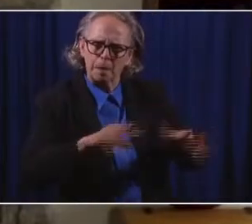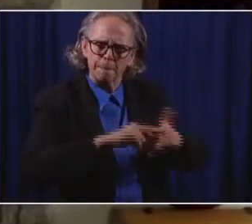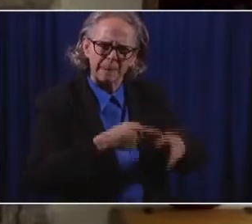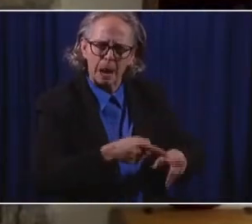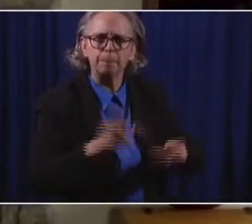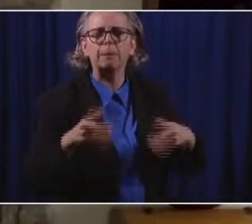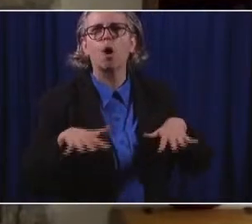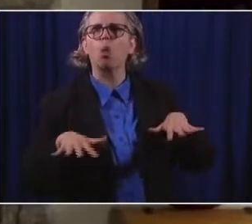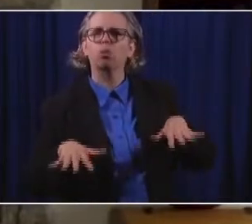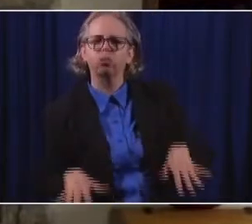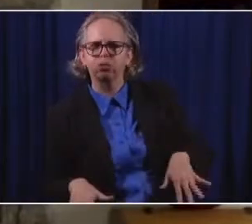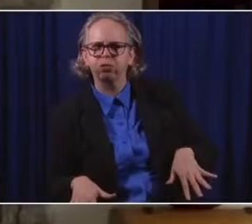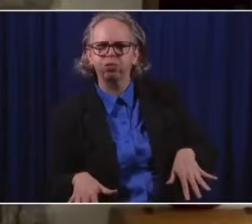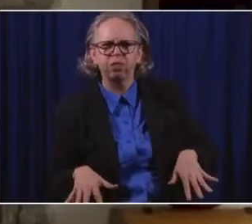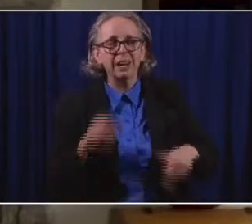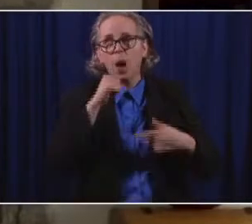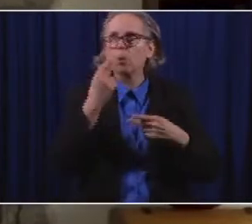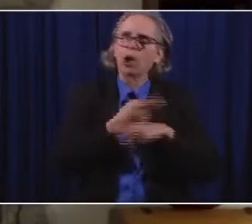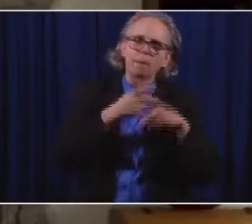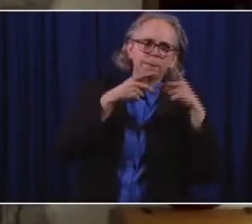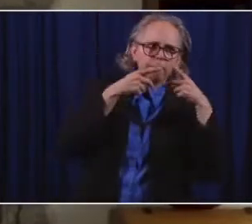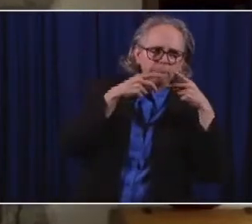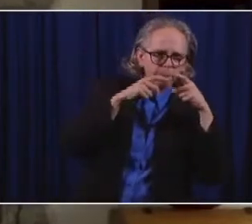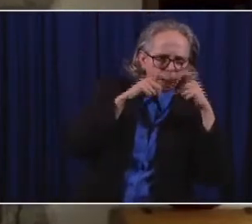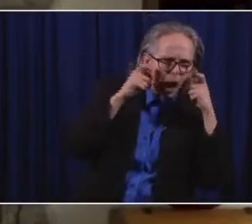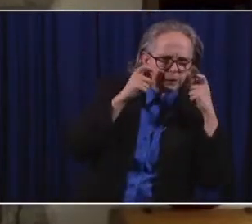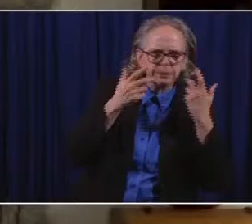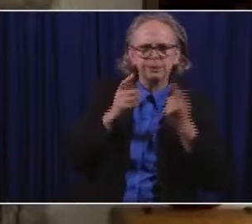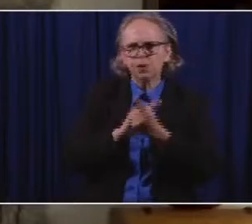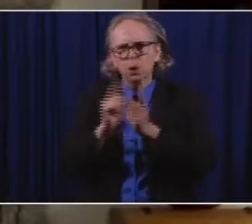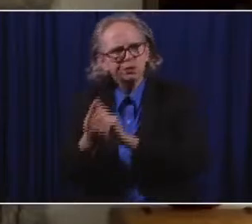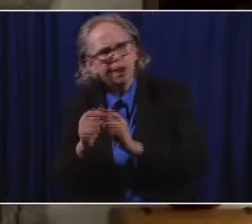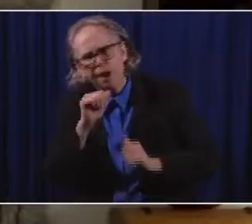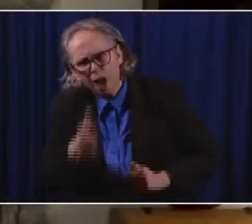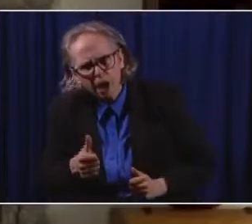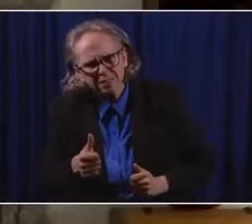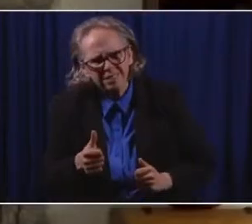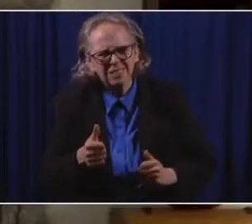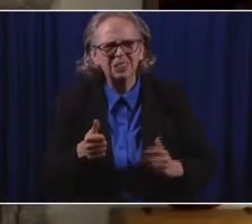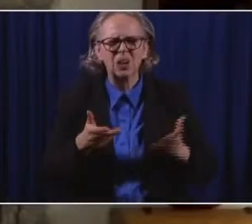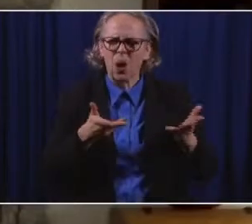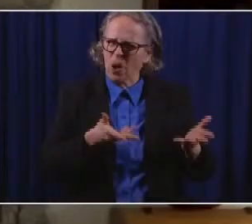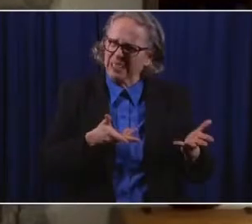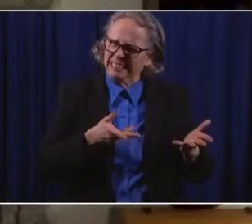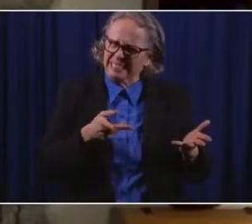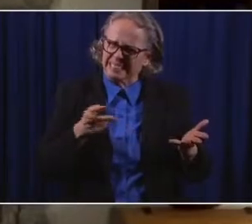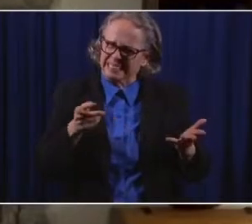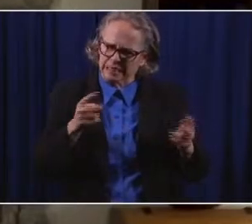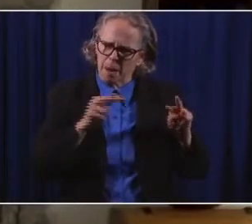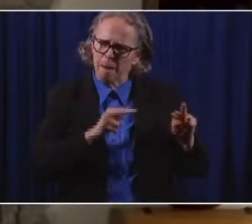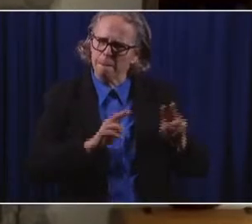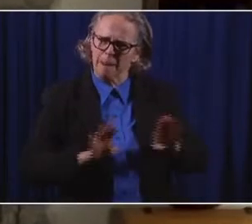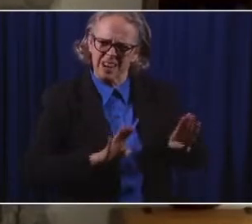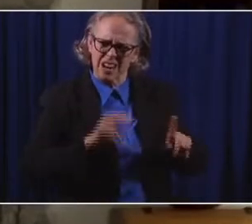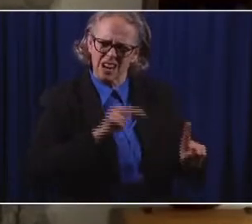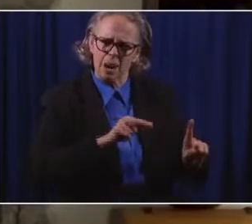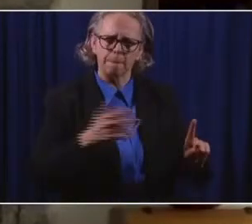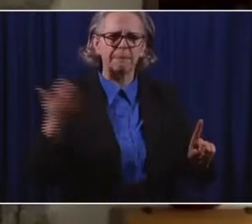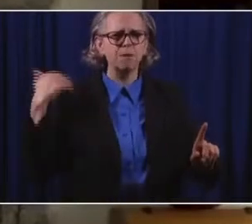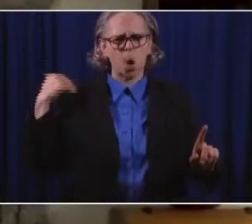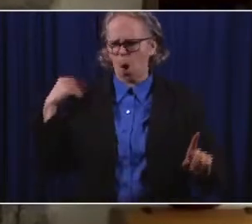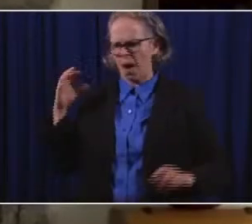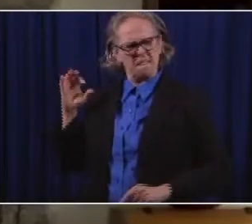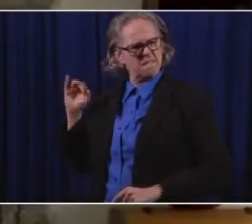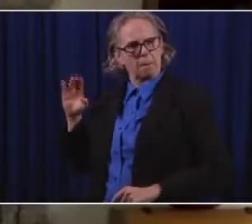the things today, we know a lot more than we knew in March and February. We know these masks are phenomenally